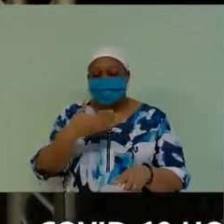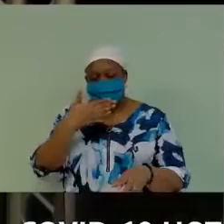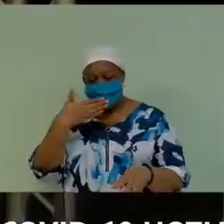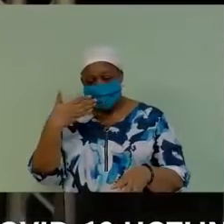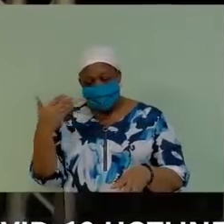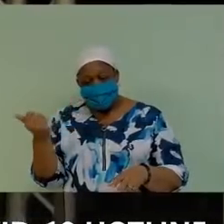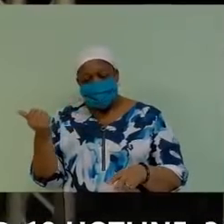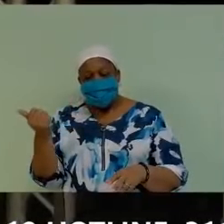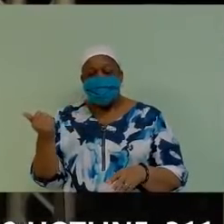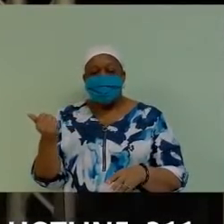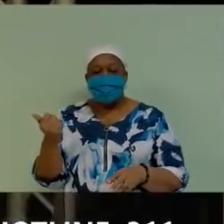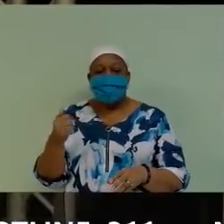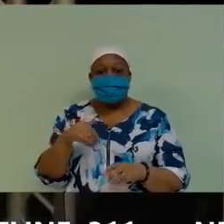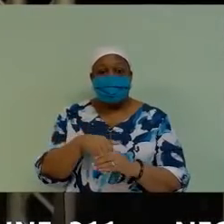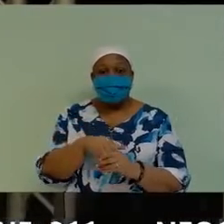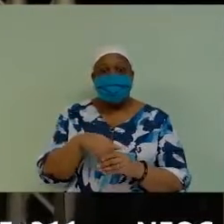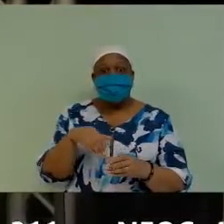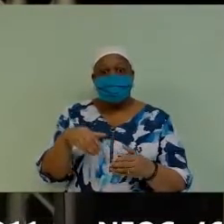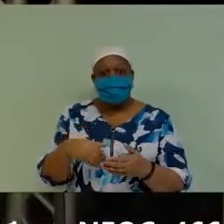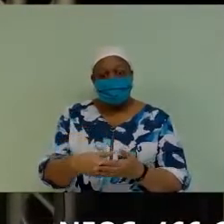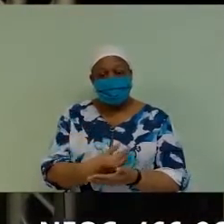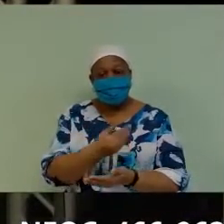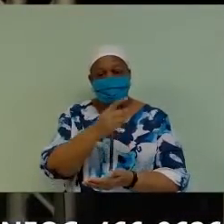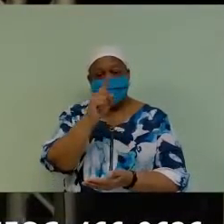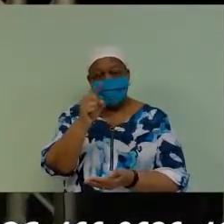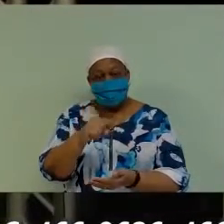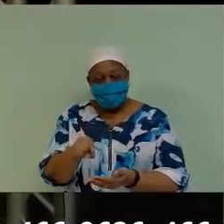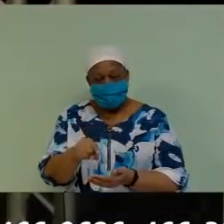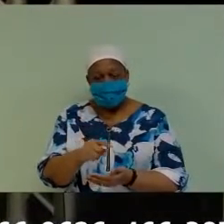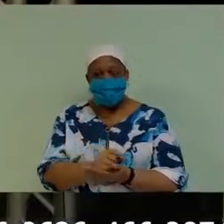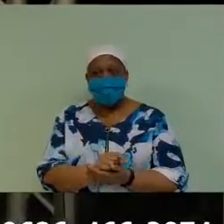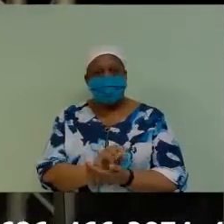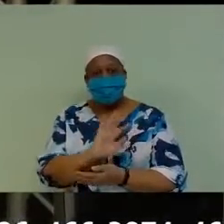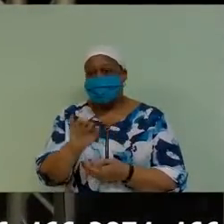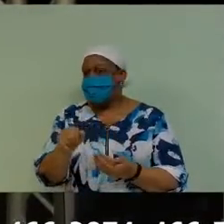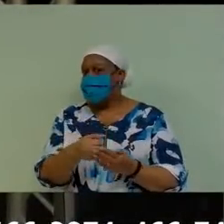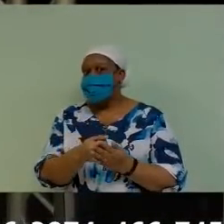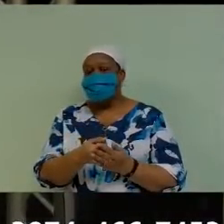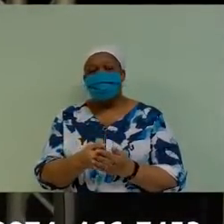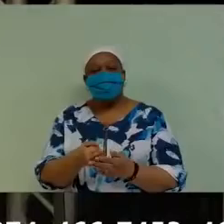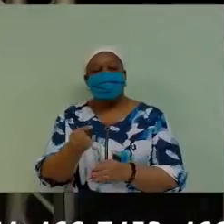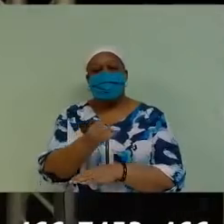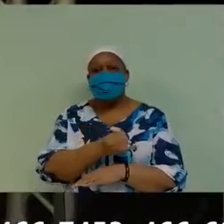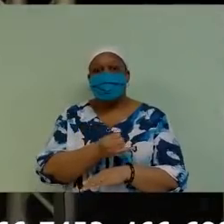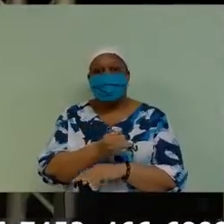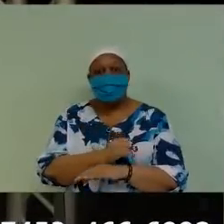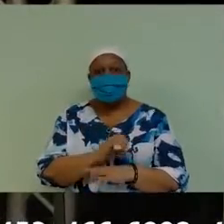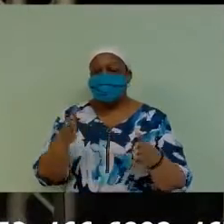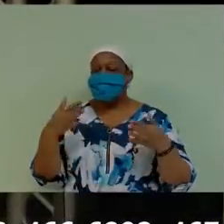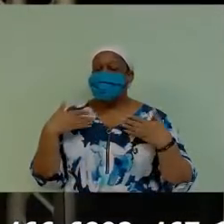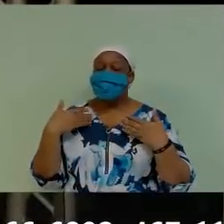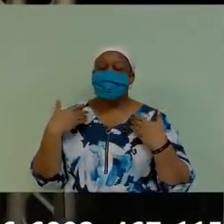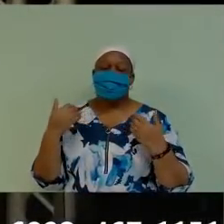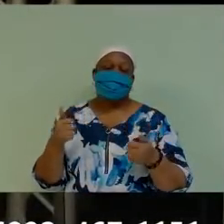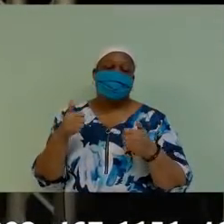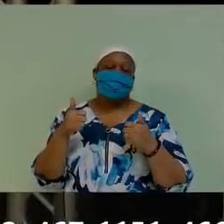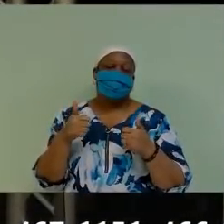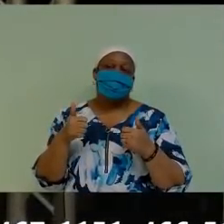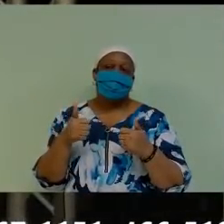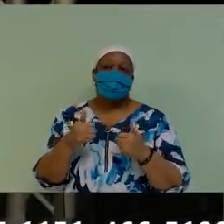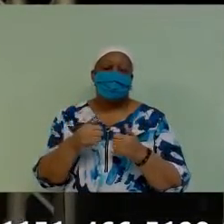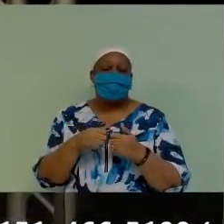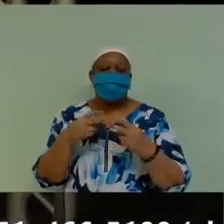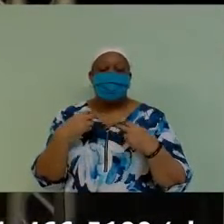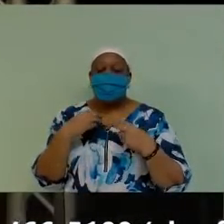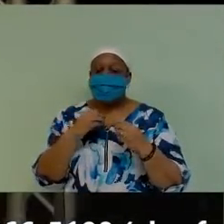recovered. And she said that the entire nation rejoiced with her that they had not had a positive case in a